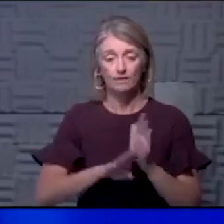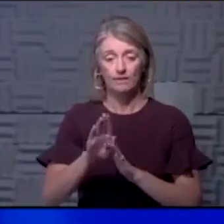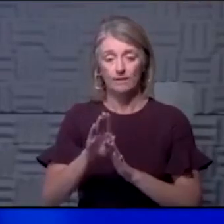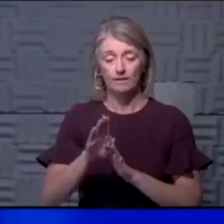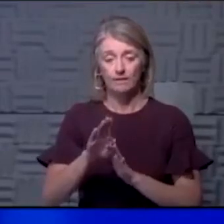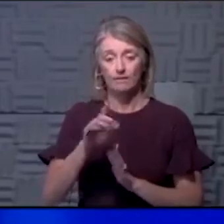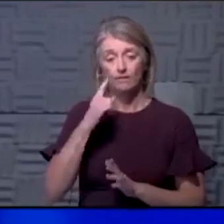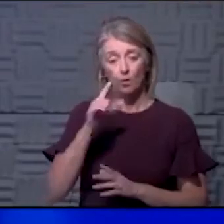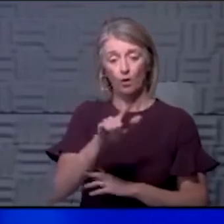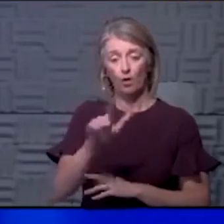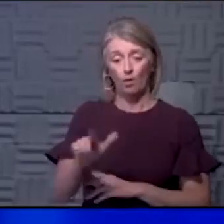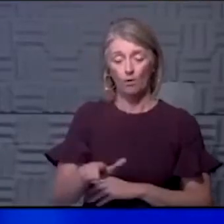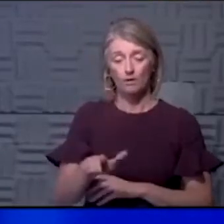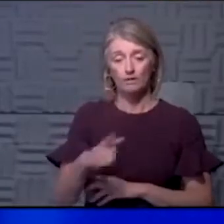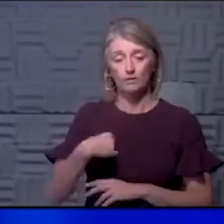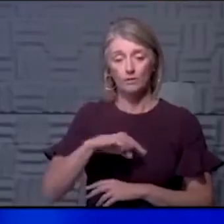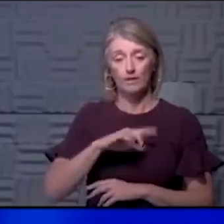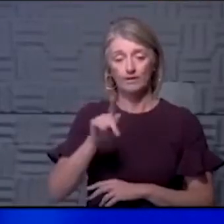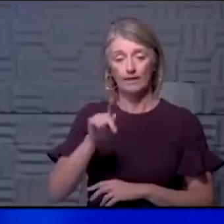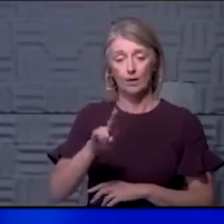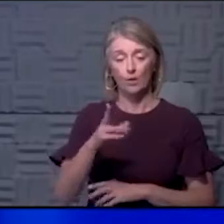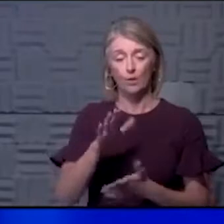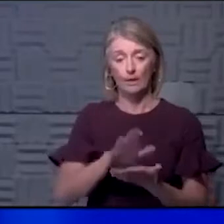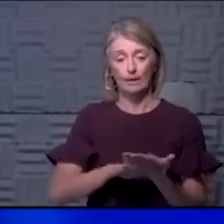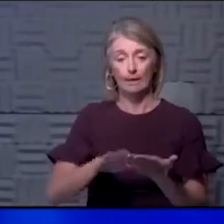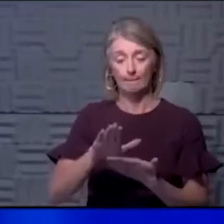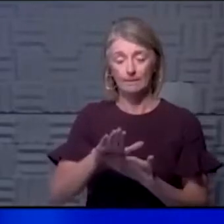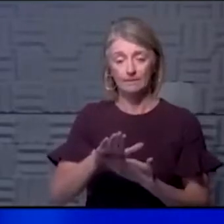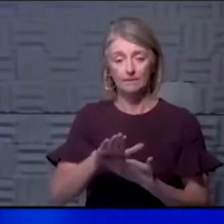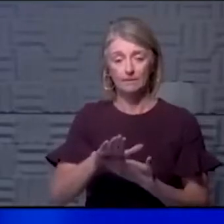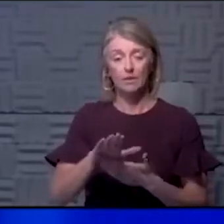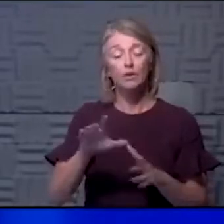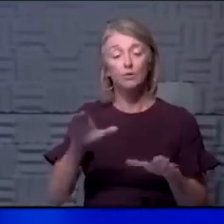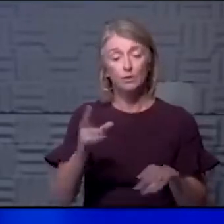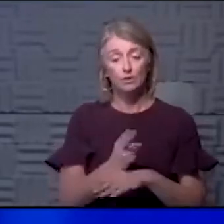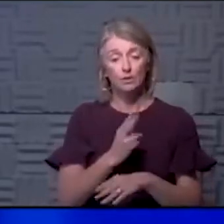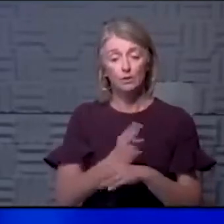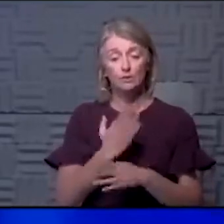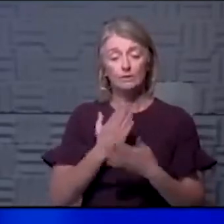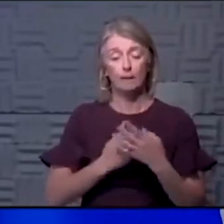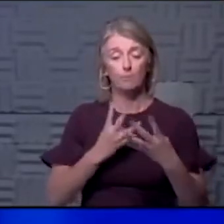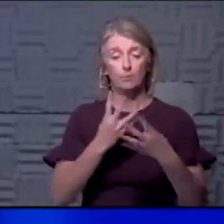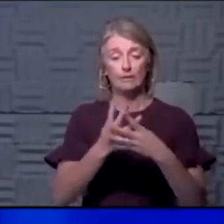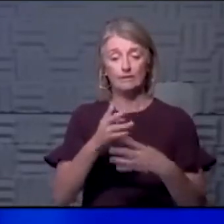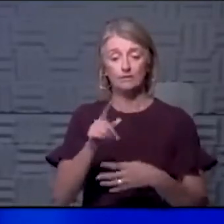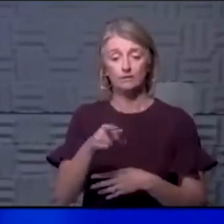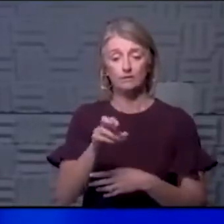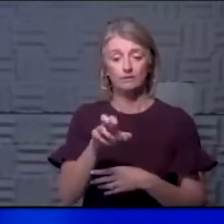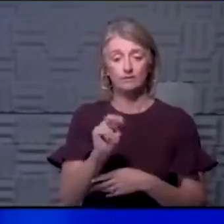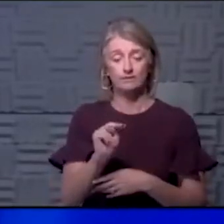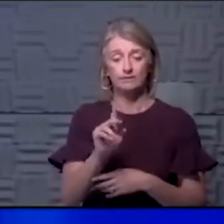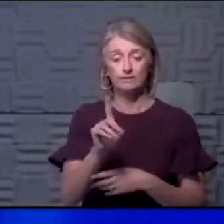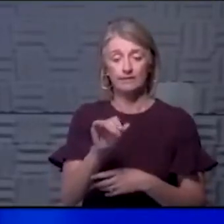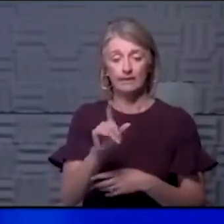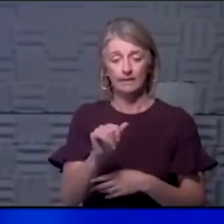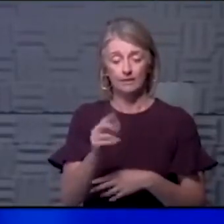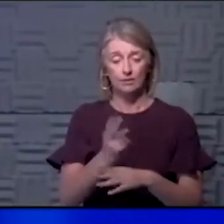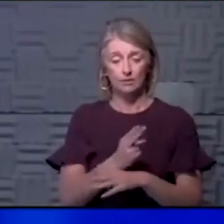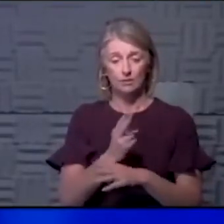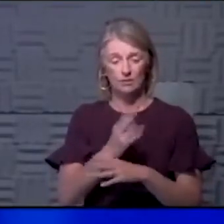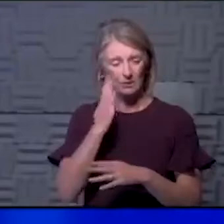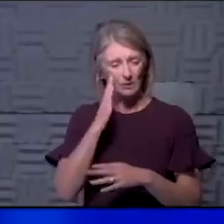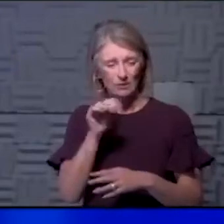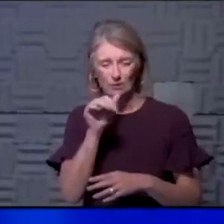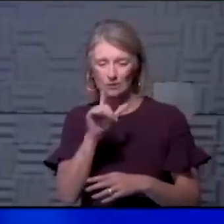for Lawrence, the KU campus, we actually did use some prison data to try and figure out how the numbers could go. But we all knew